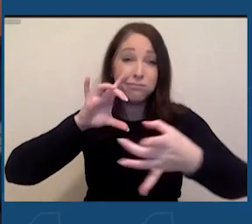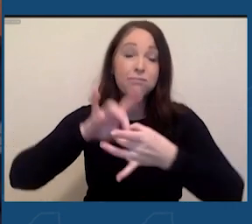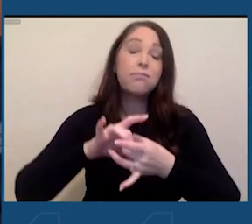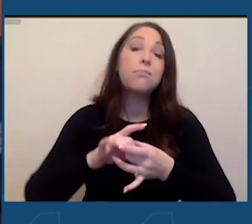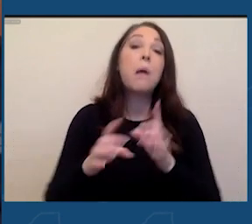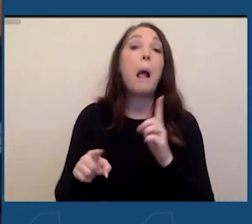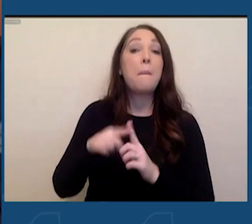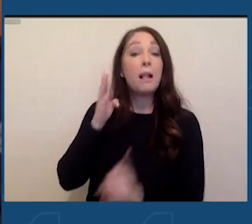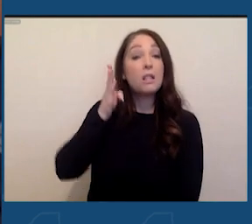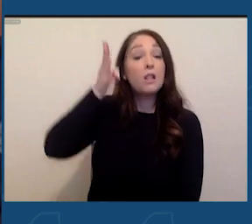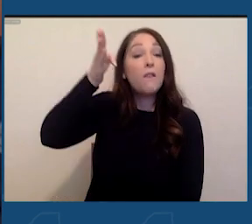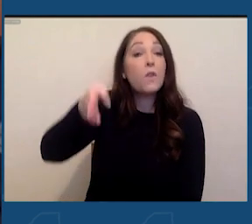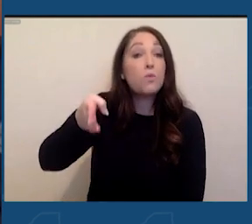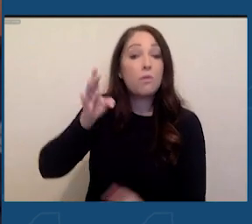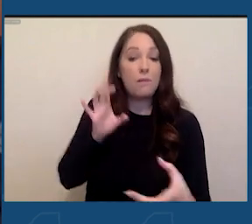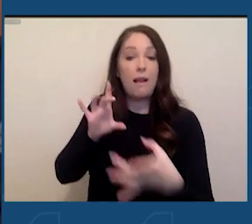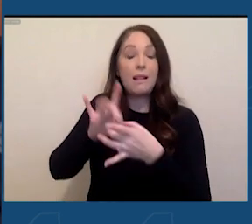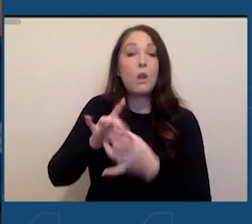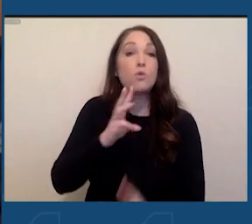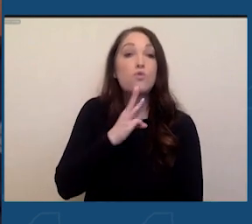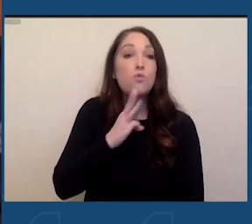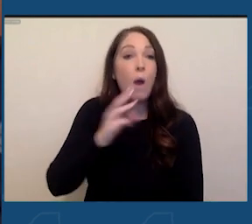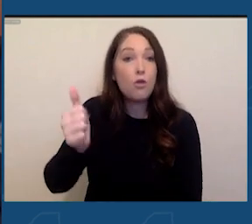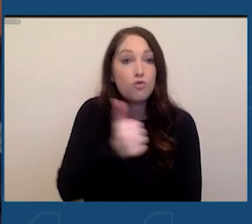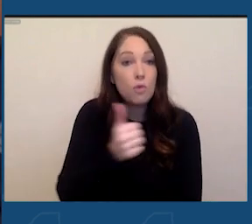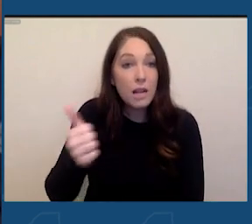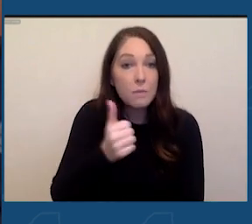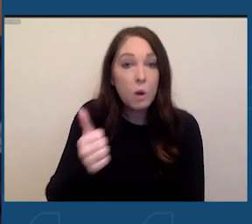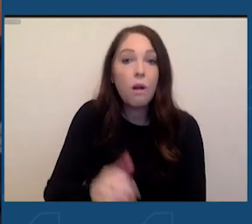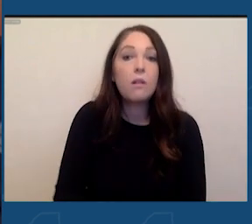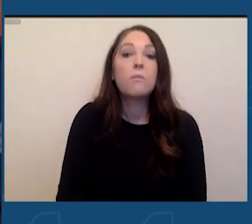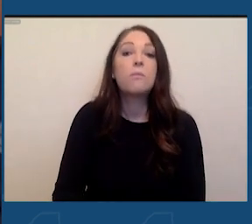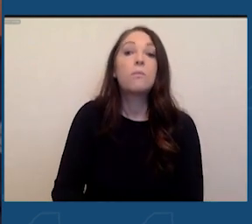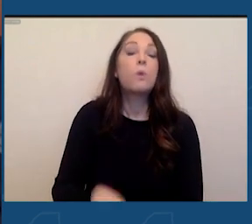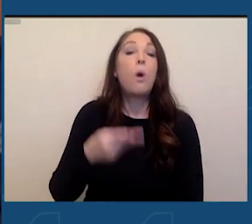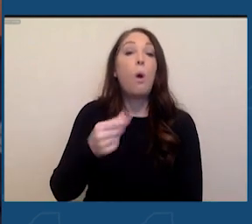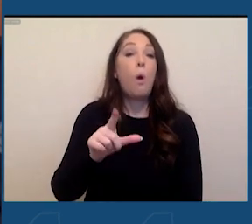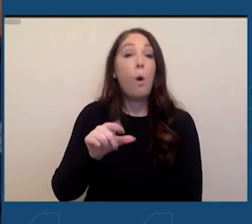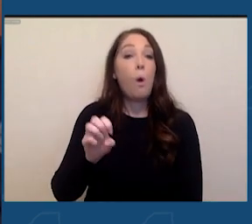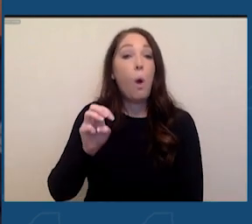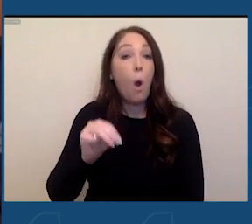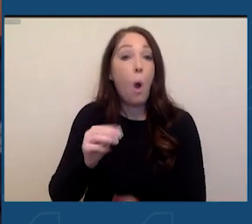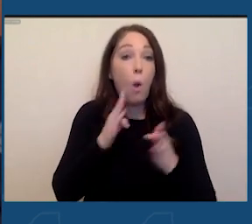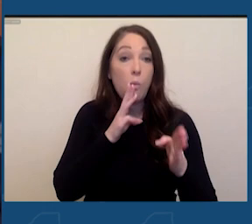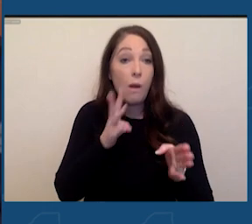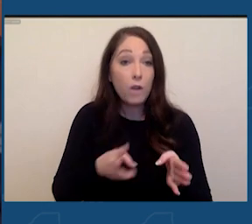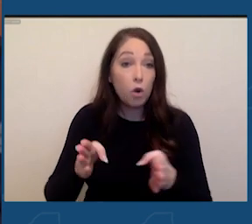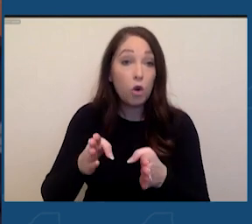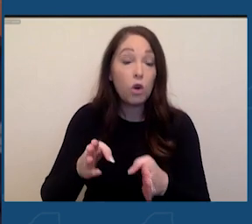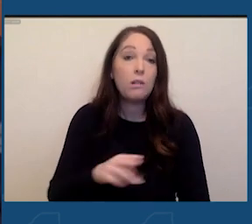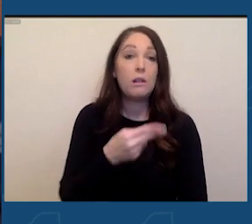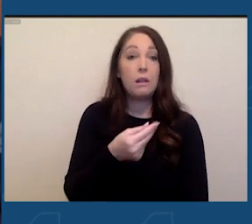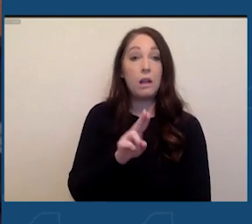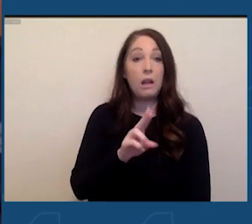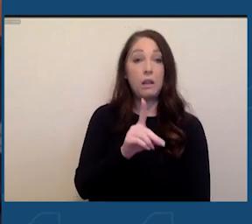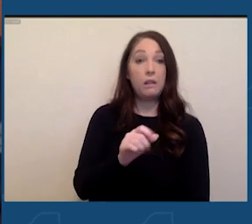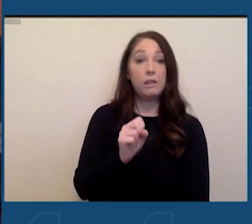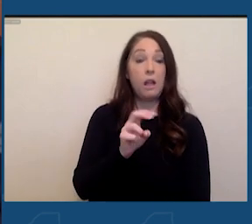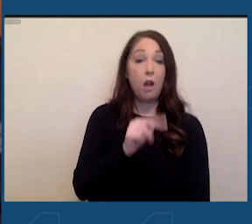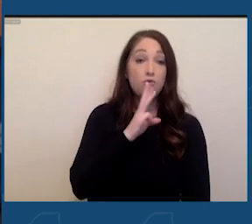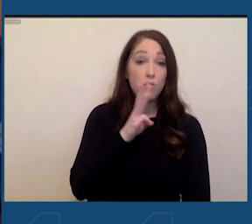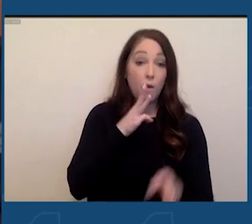water transportation, both on the Harlem River and the Hudson River. So I say it's a regional project,